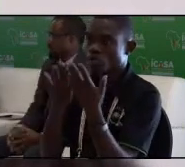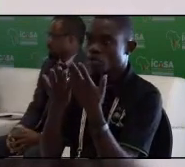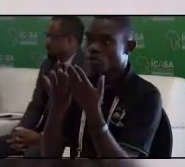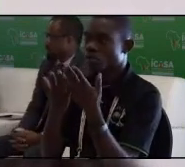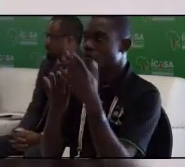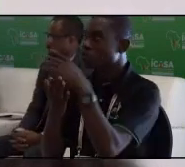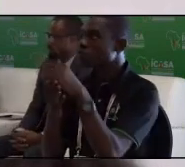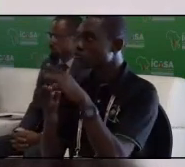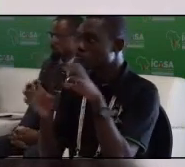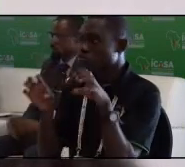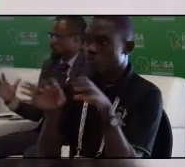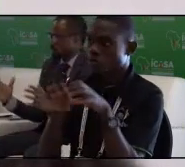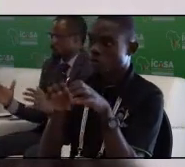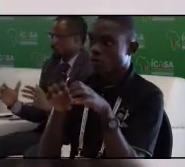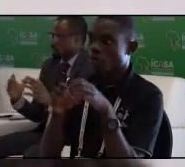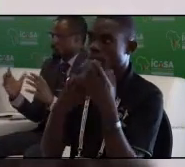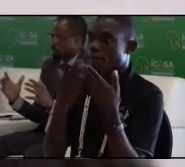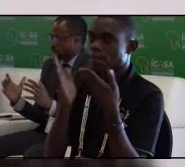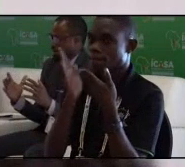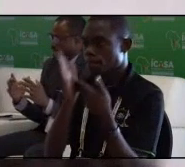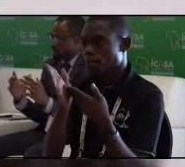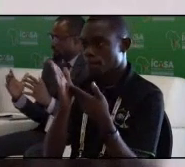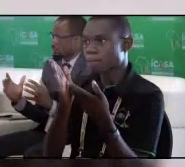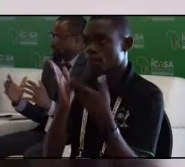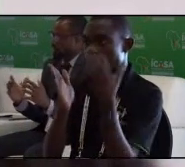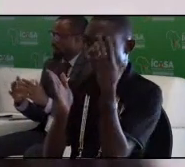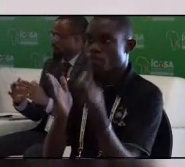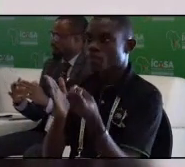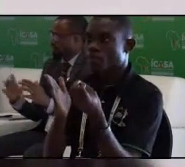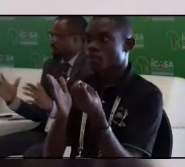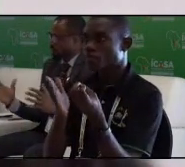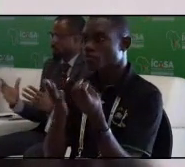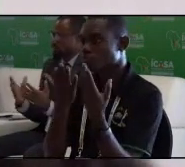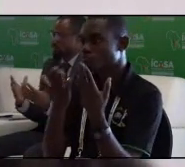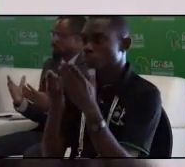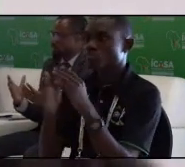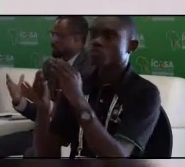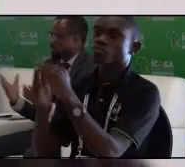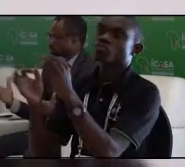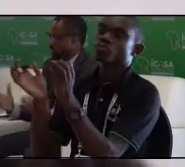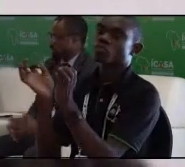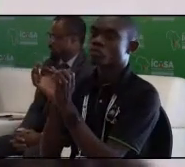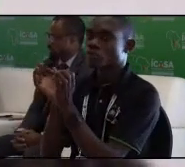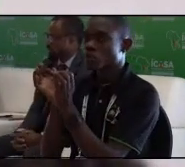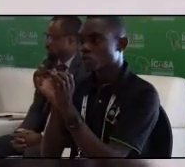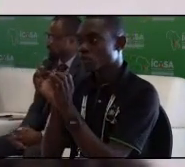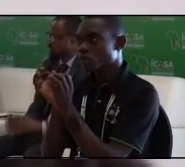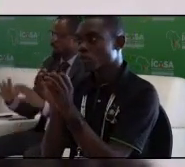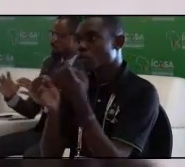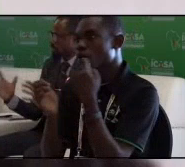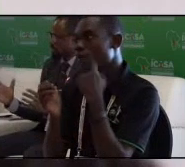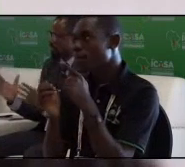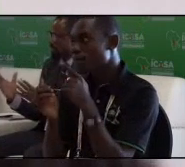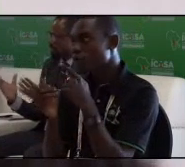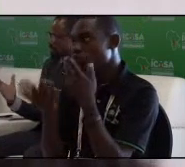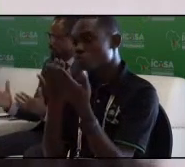NASCAP has done a great job in being able to ensure that all partners have a platform, a level platform to be